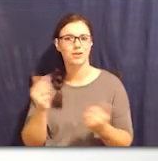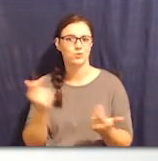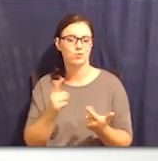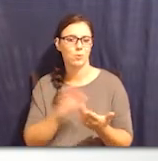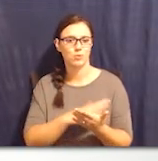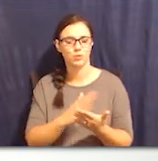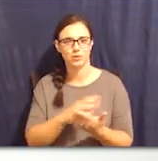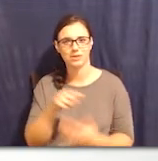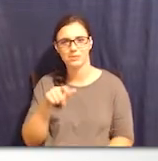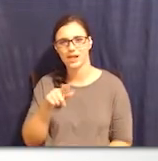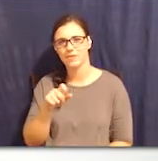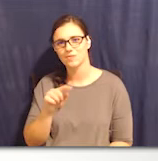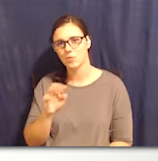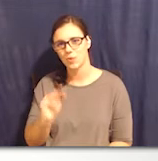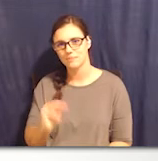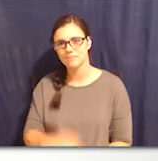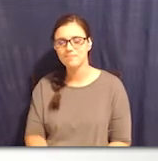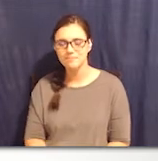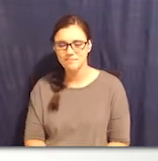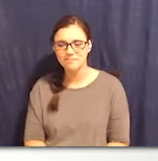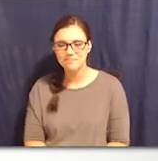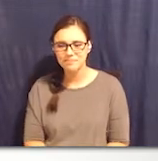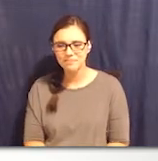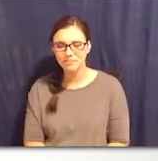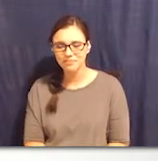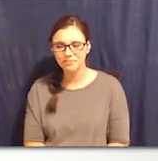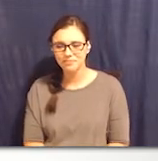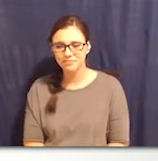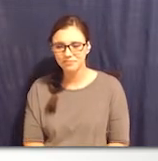for download on major music platforms.